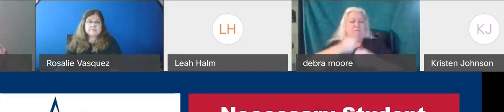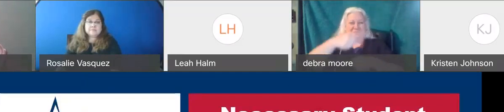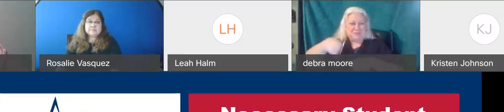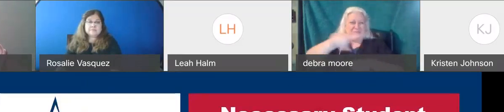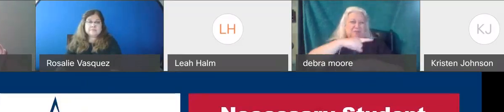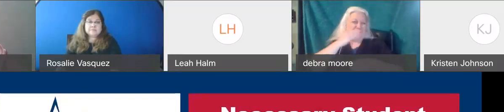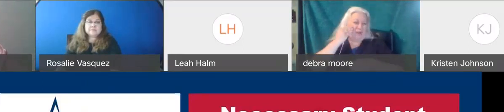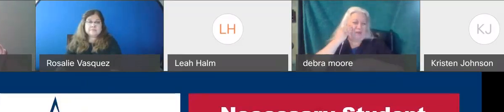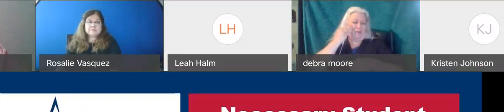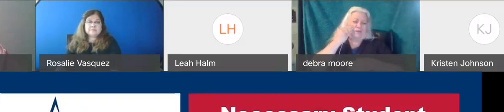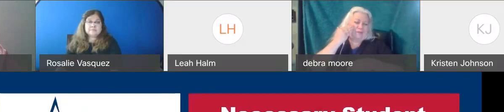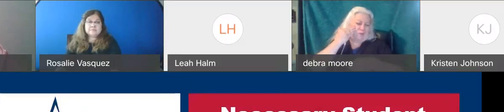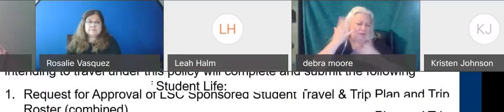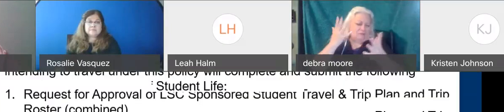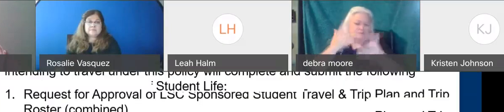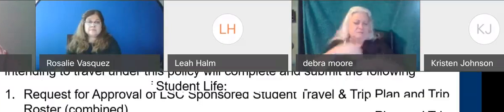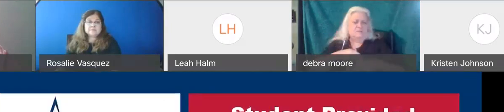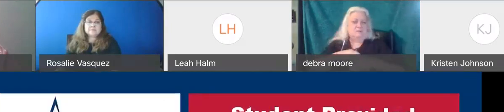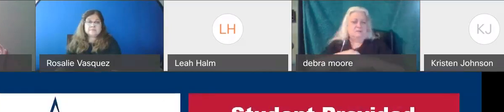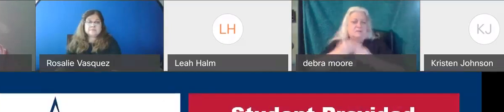that's why we're just briefly touching on it.